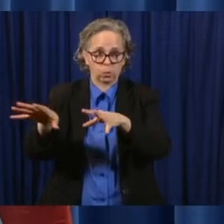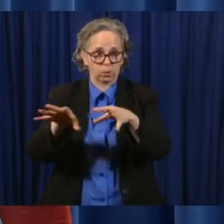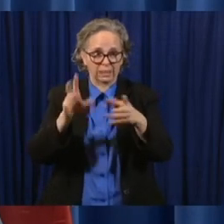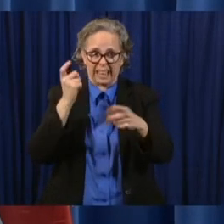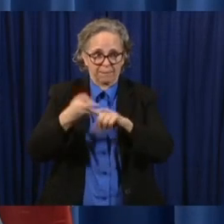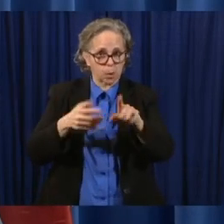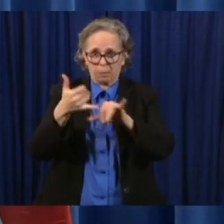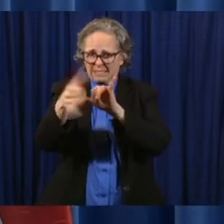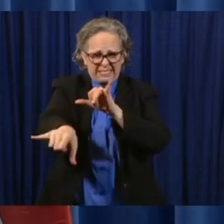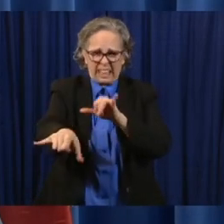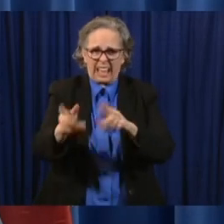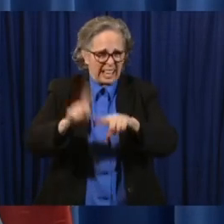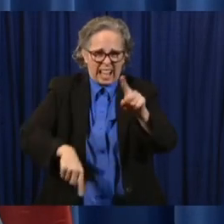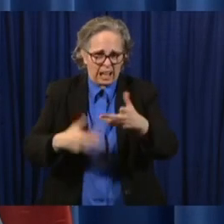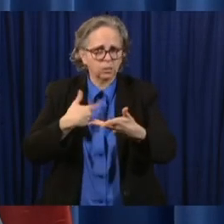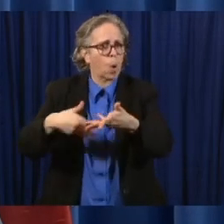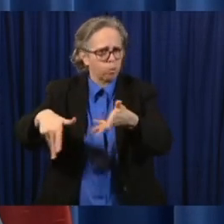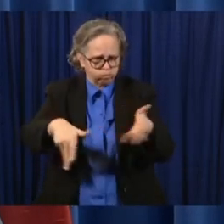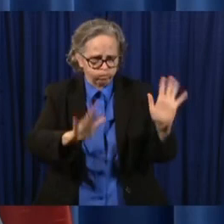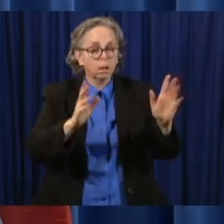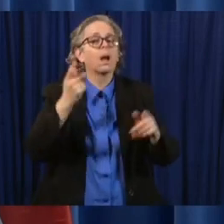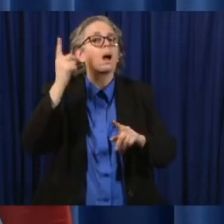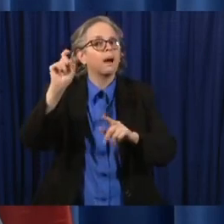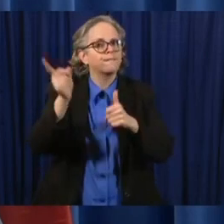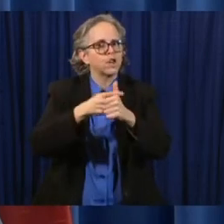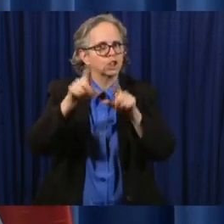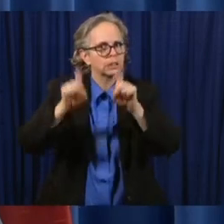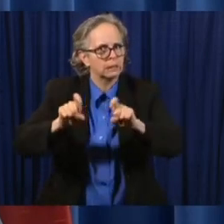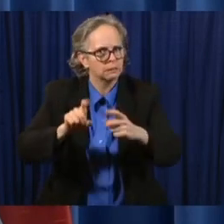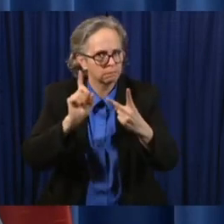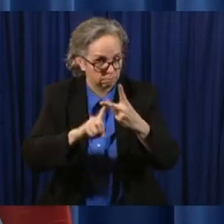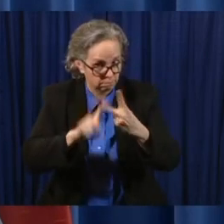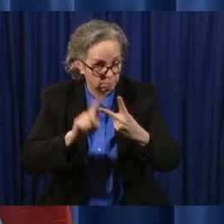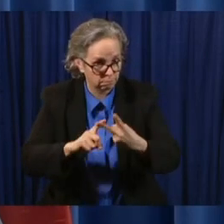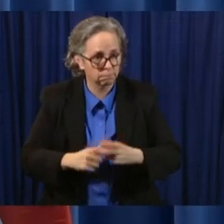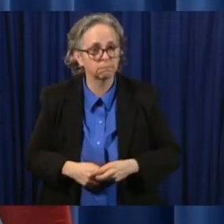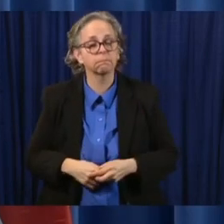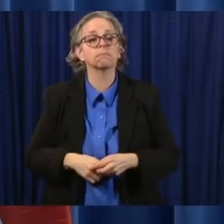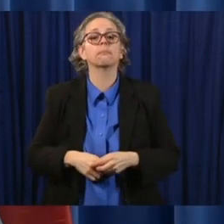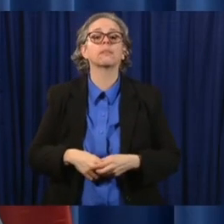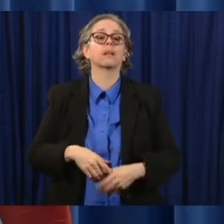them on the early release ones, trying to figure out,